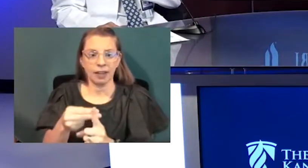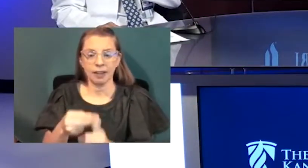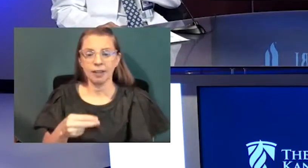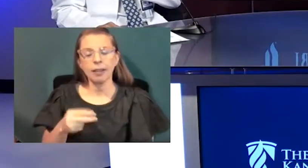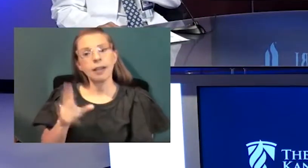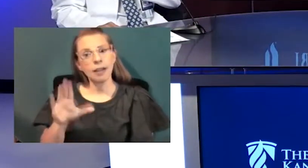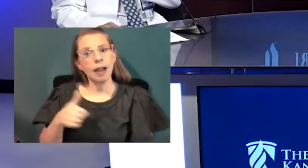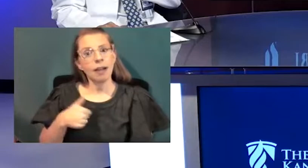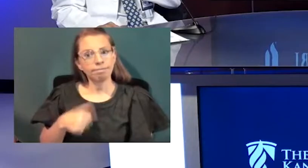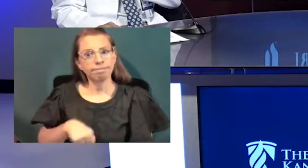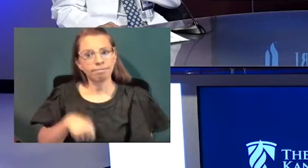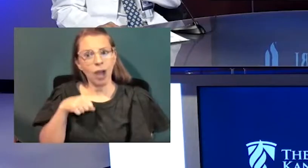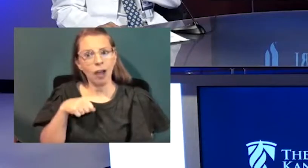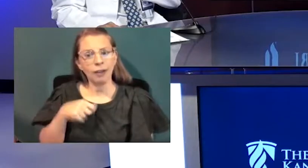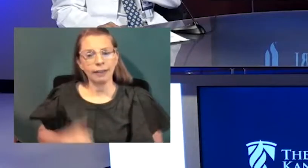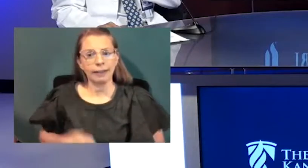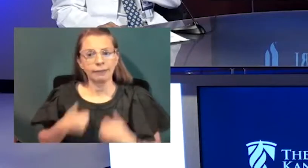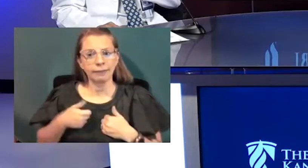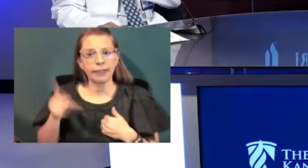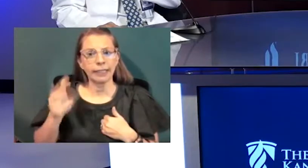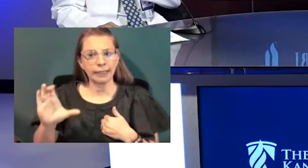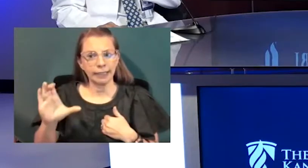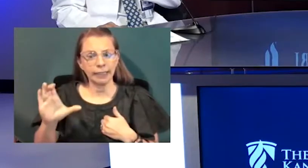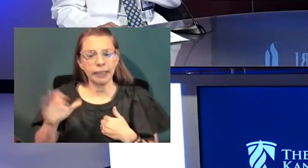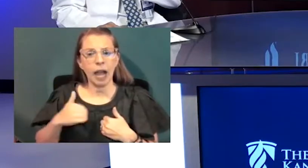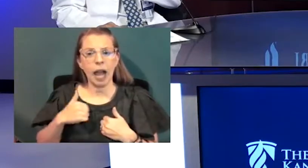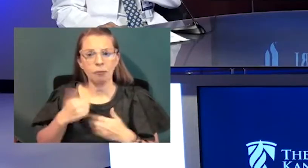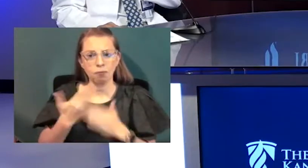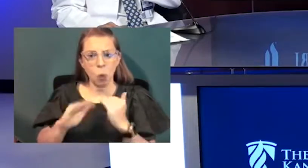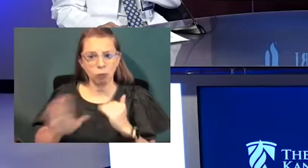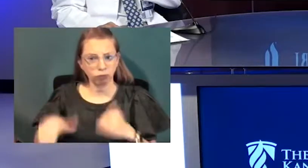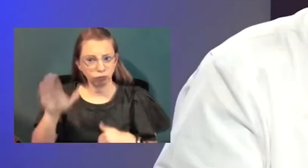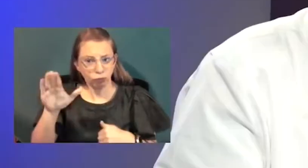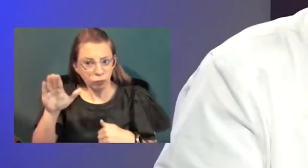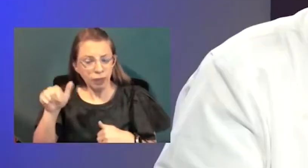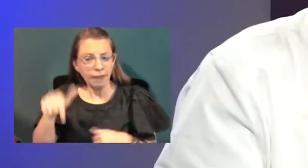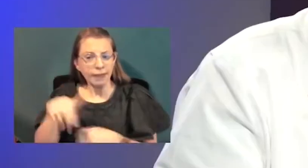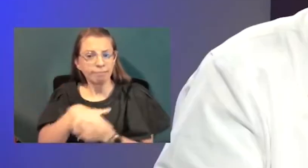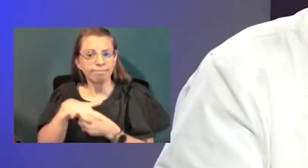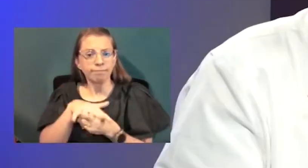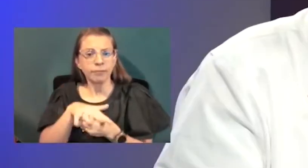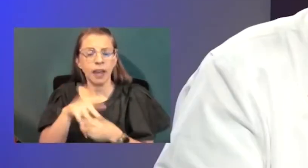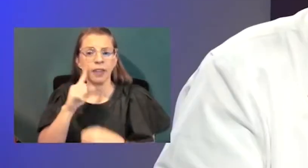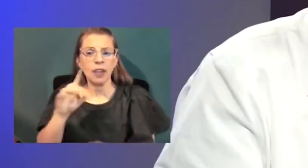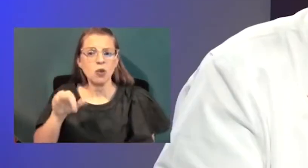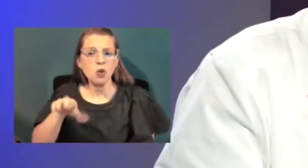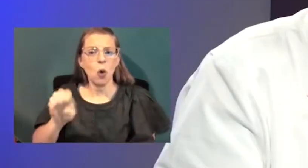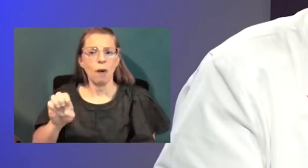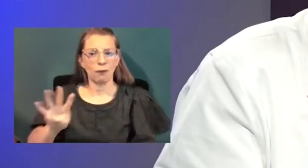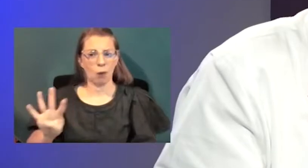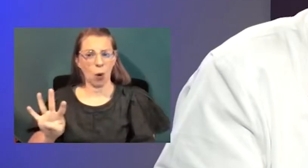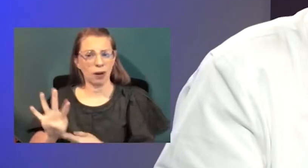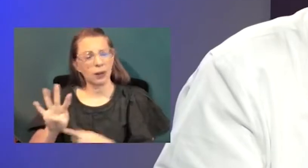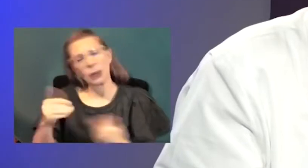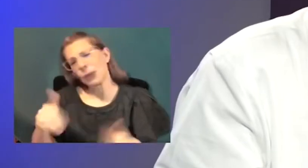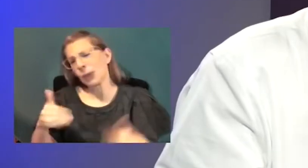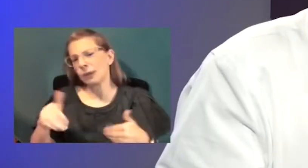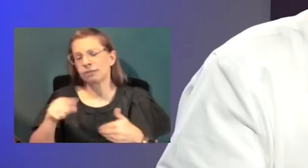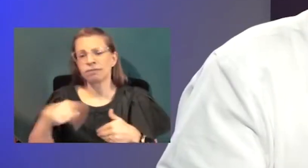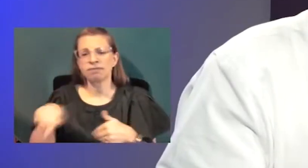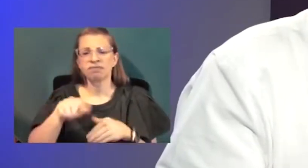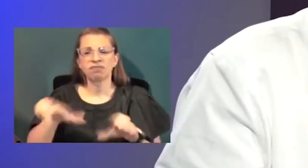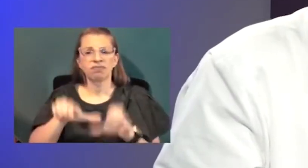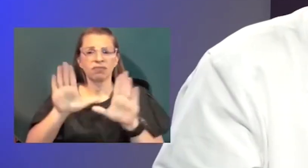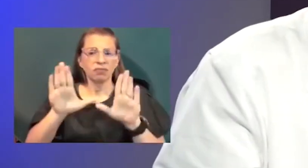City resident. And you know, I was born and raised in this area. And so I think the core four is you guys have just done amazing work. I think you've stayed really